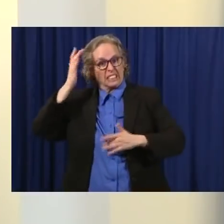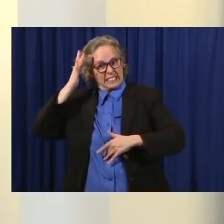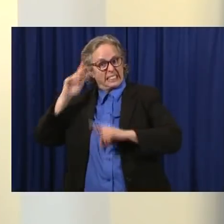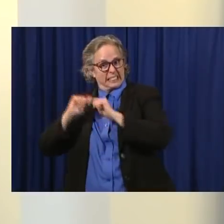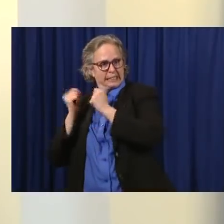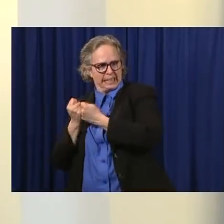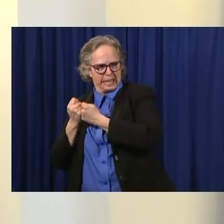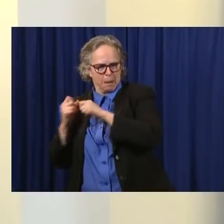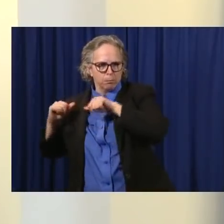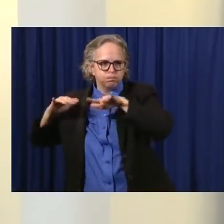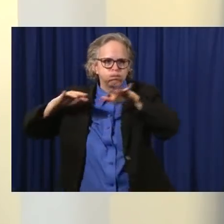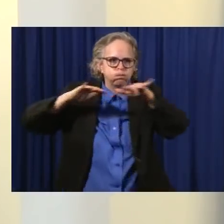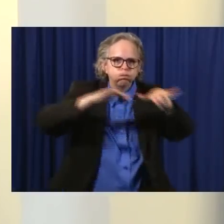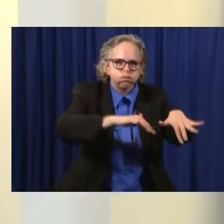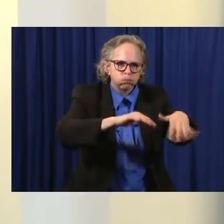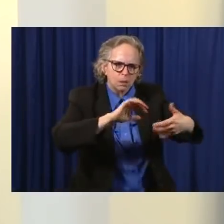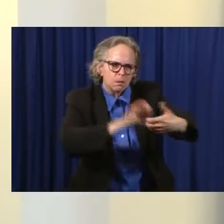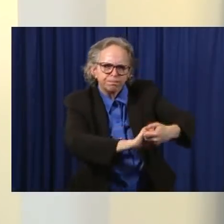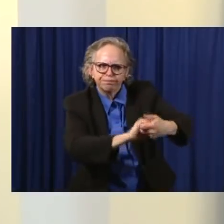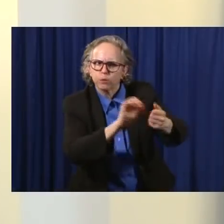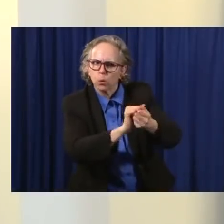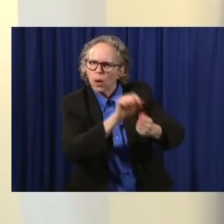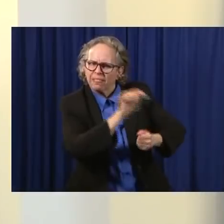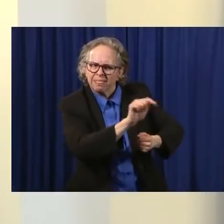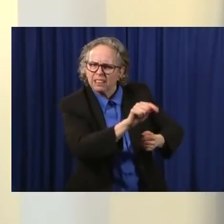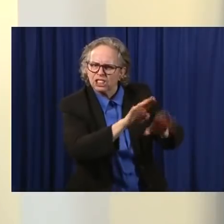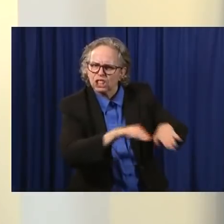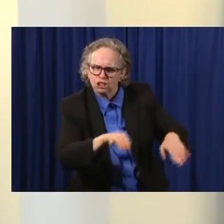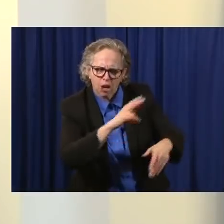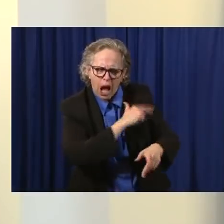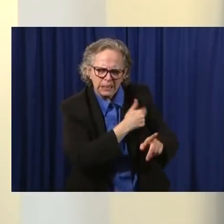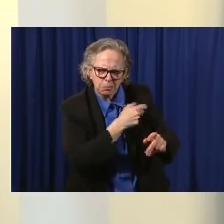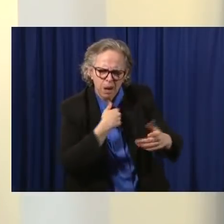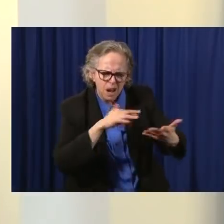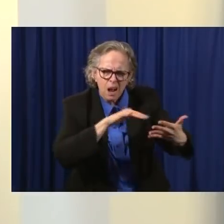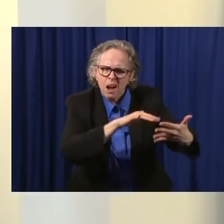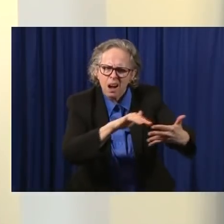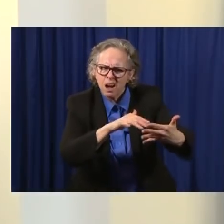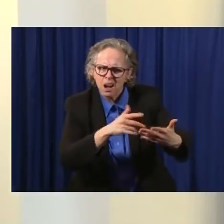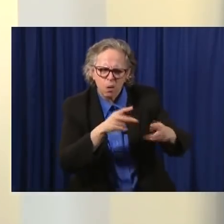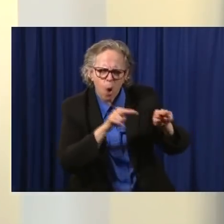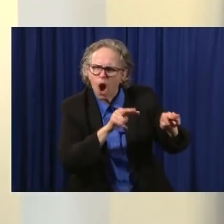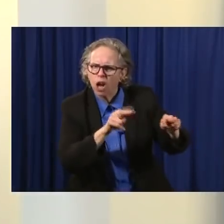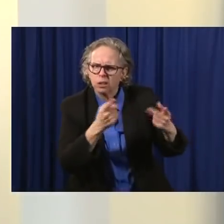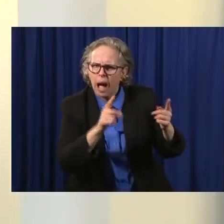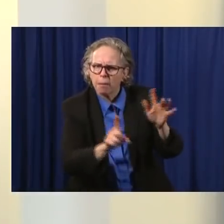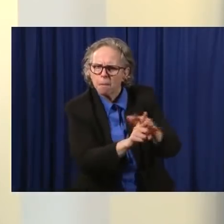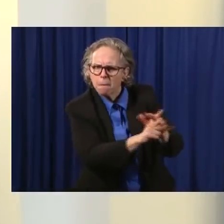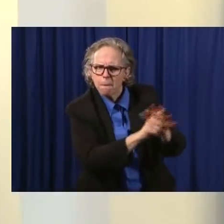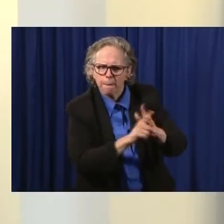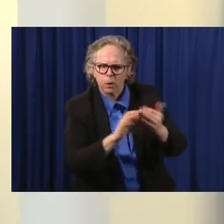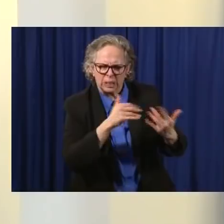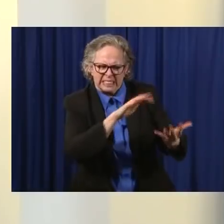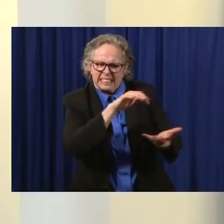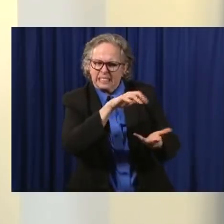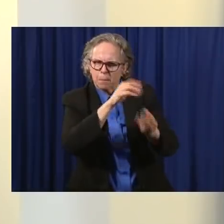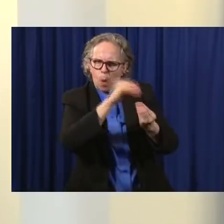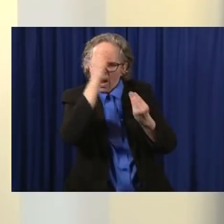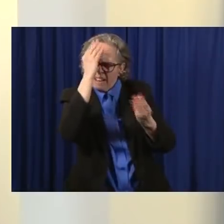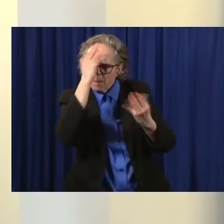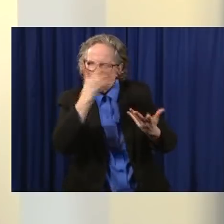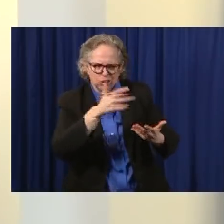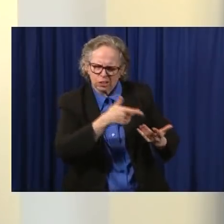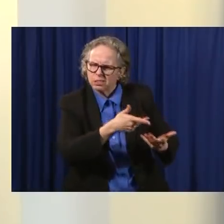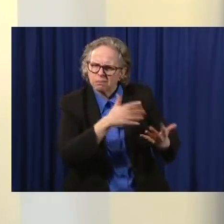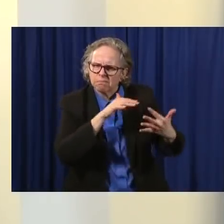children's hospitals to keep an eye out for this and add, once again, to this body of knowledge as we learn. And what this